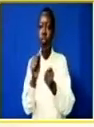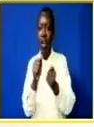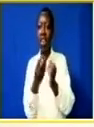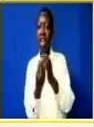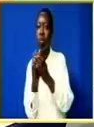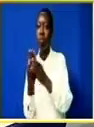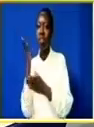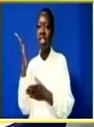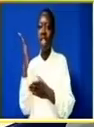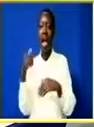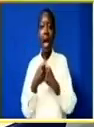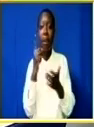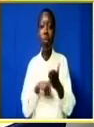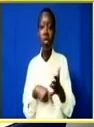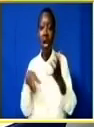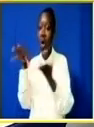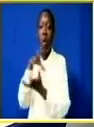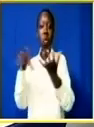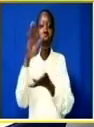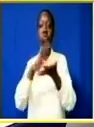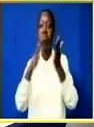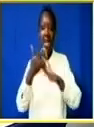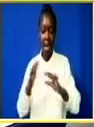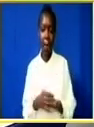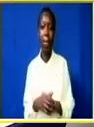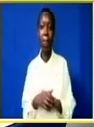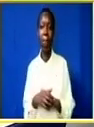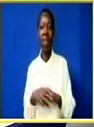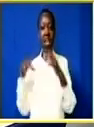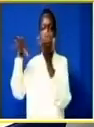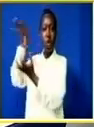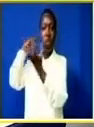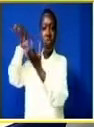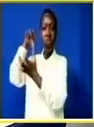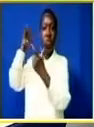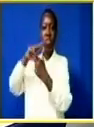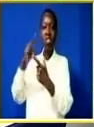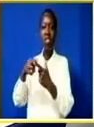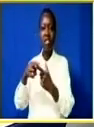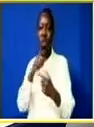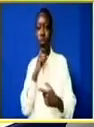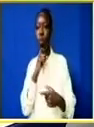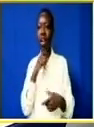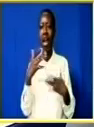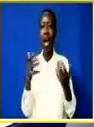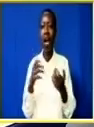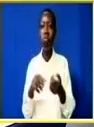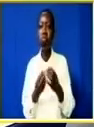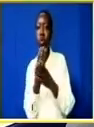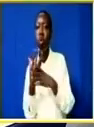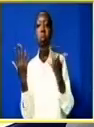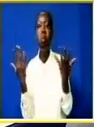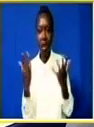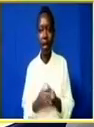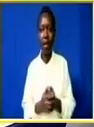confused. Confuse the enemy. So before they even get to now adjust their digestive system to attack the new